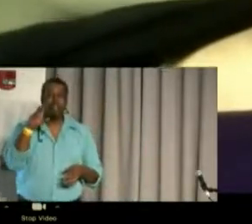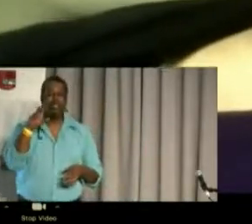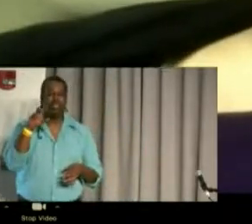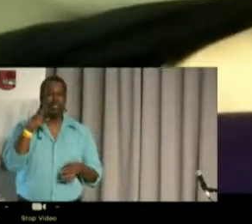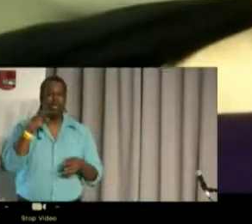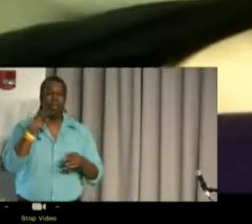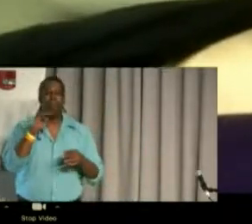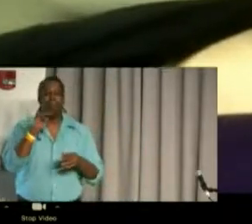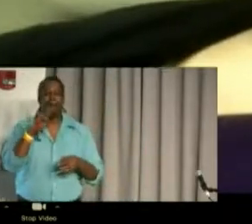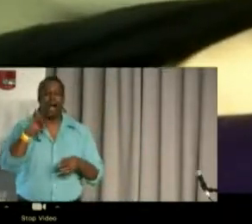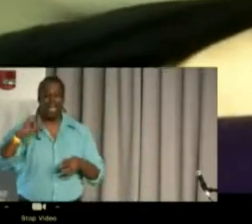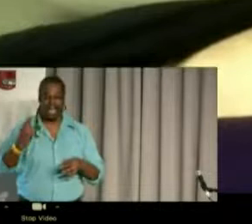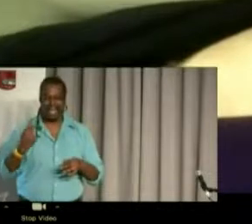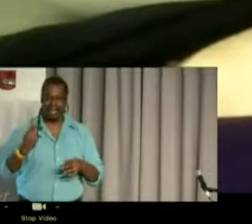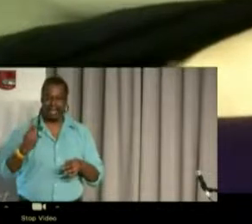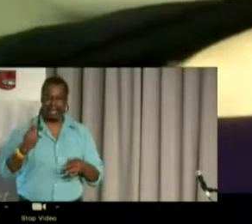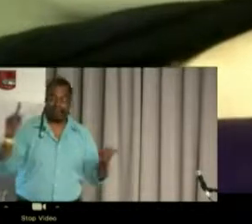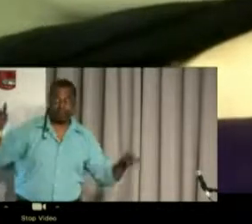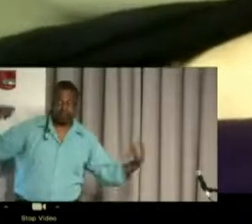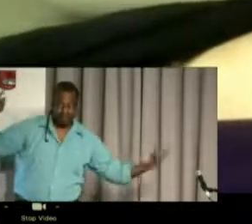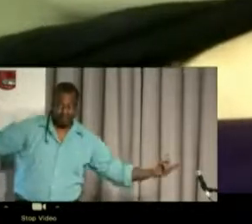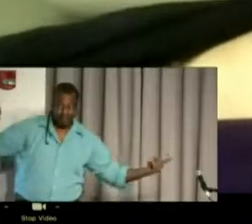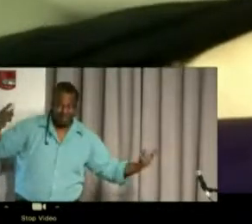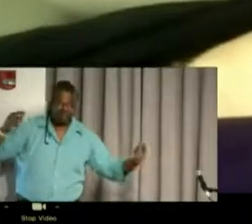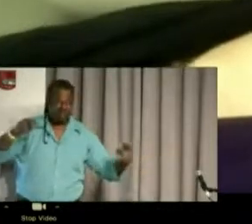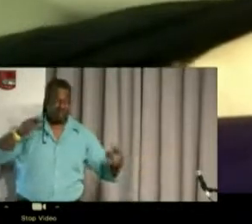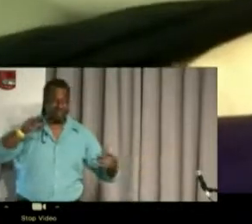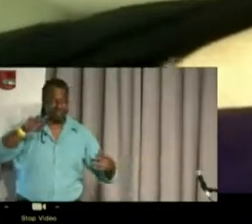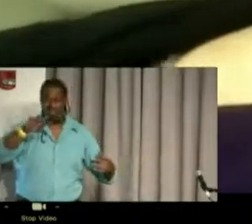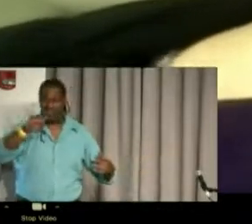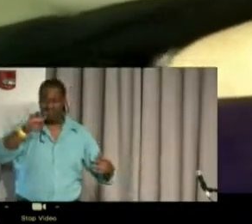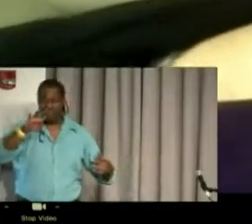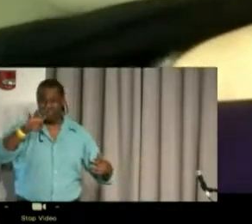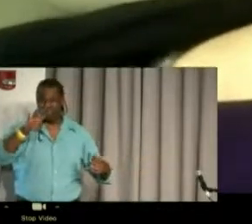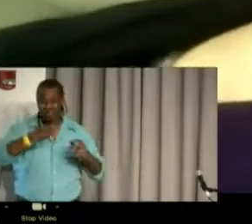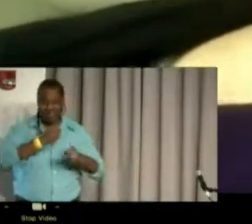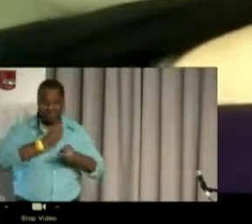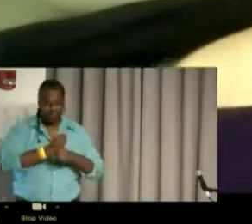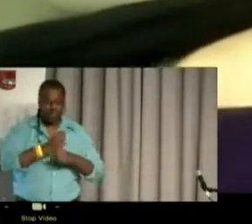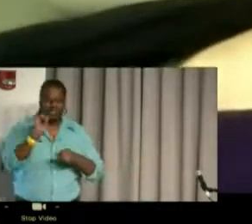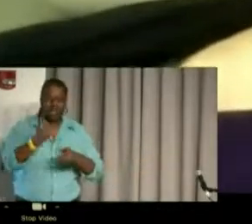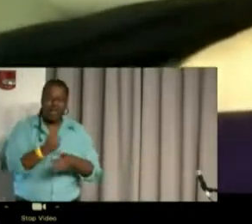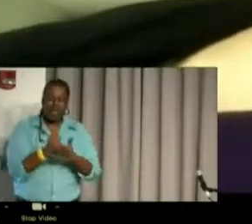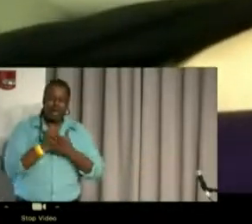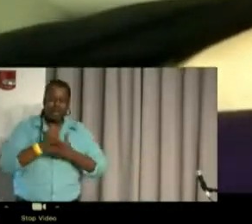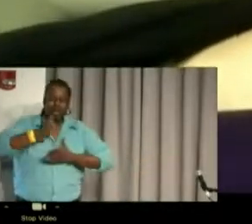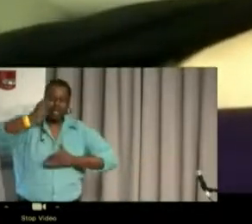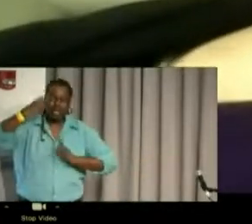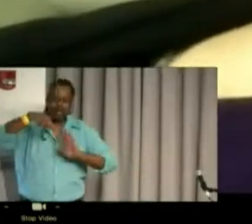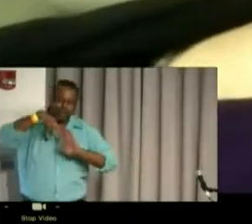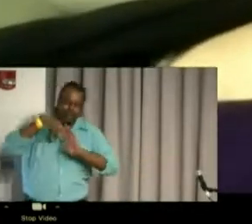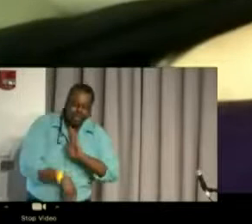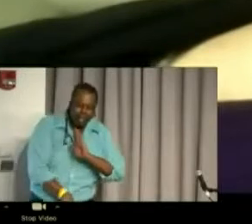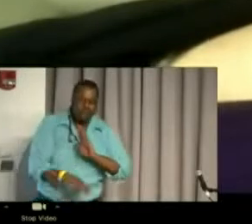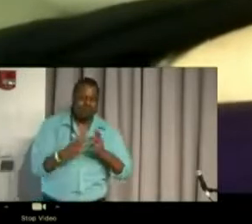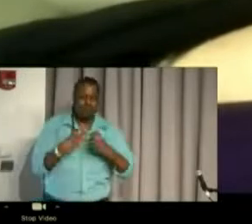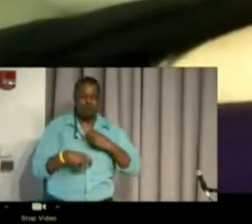interesting little factoid, because it sort of helps us grasp the depth of the problem.